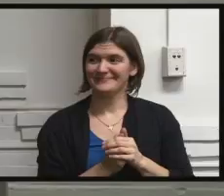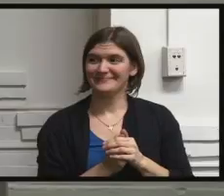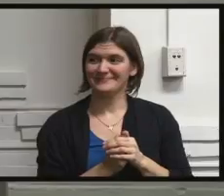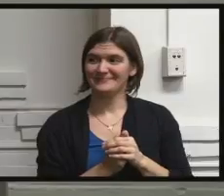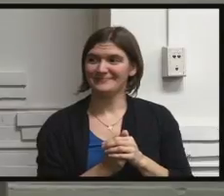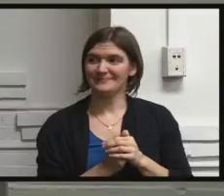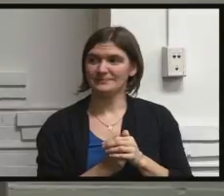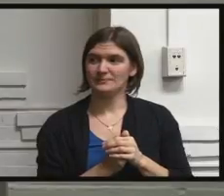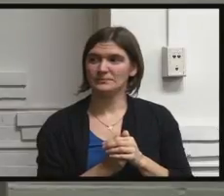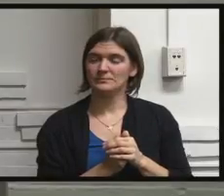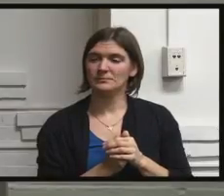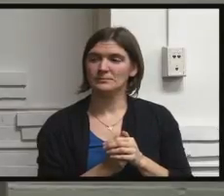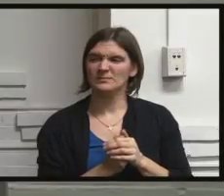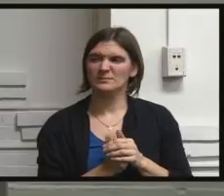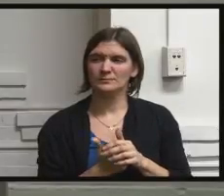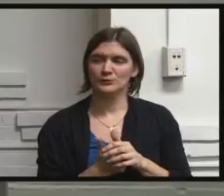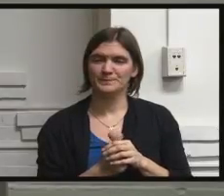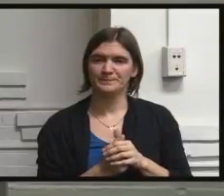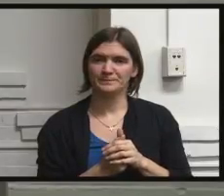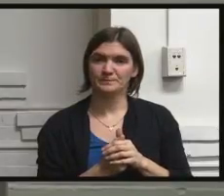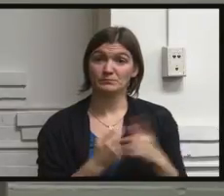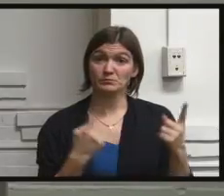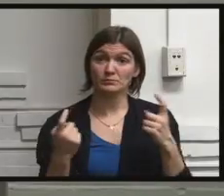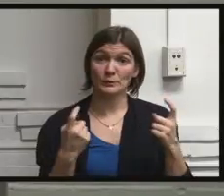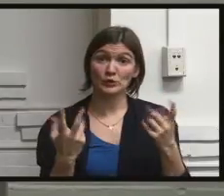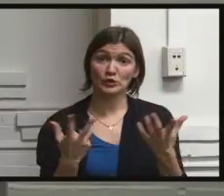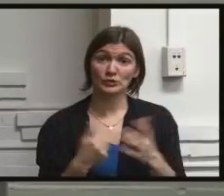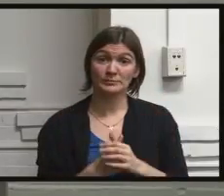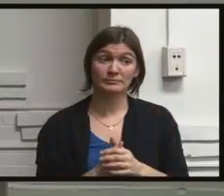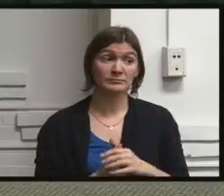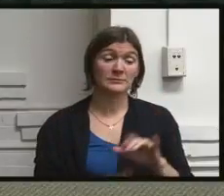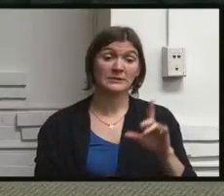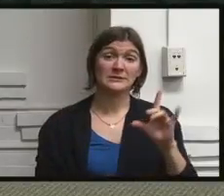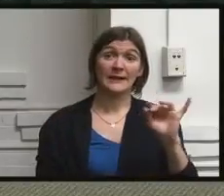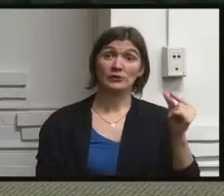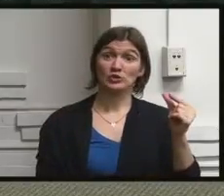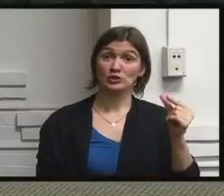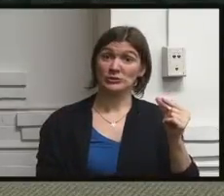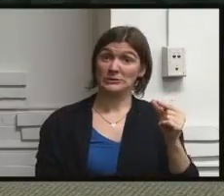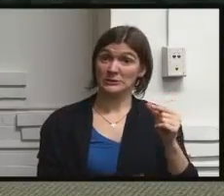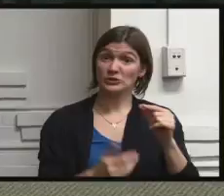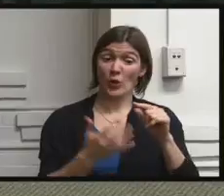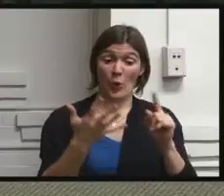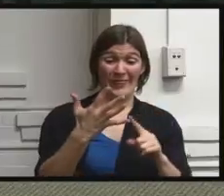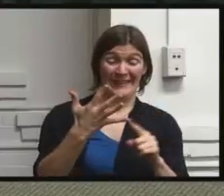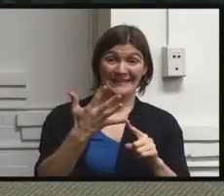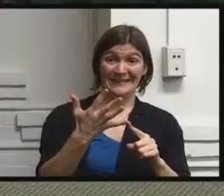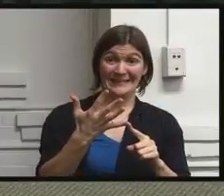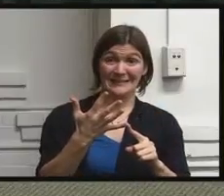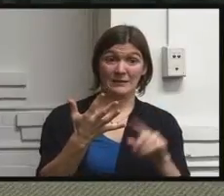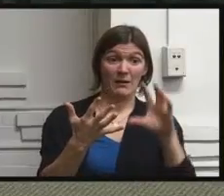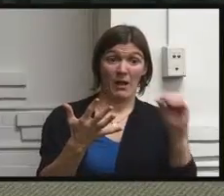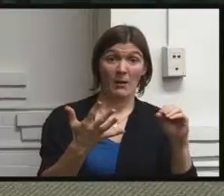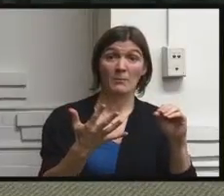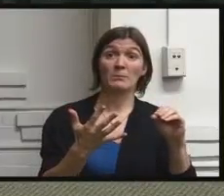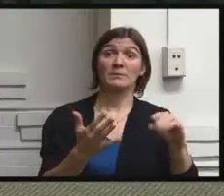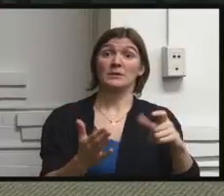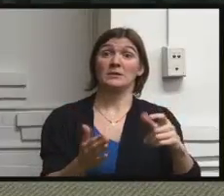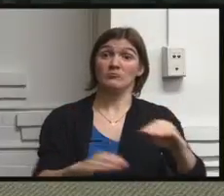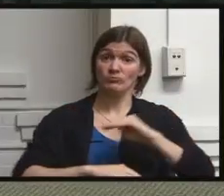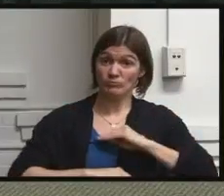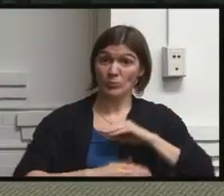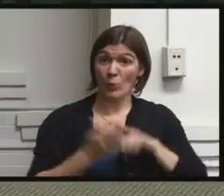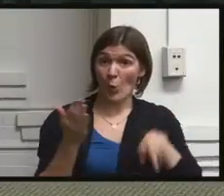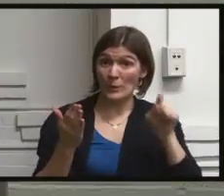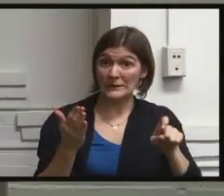And I'll entertain any questions that the board may have. This meets all the specifications that we included in the bids? It does meet